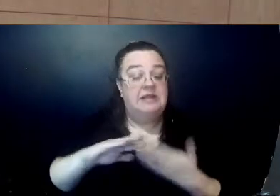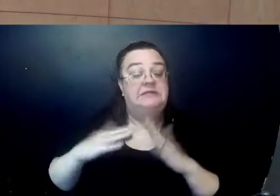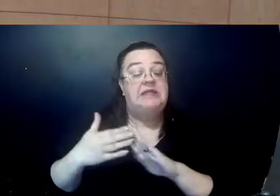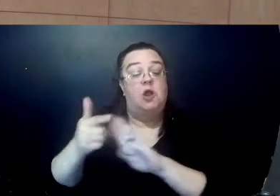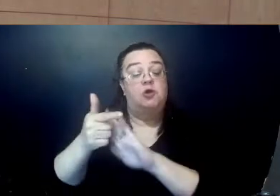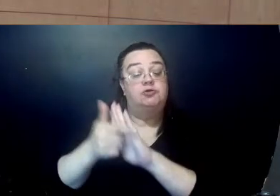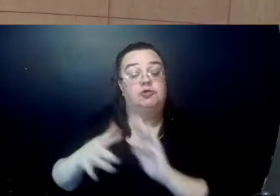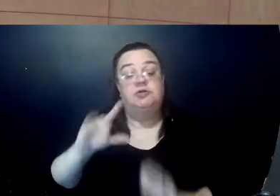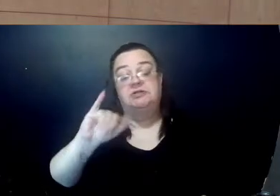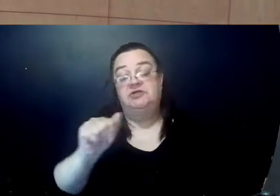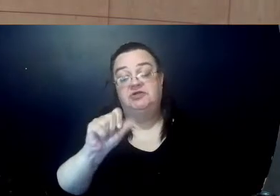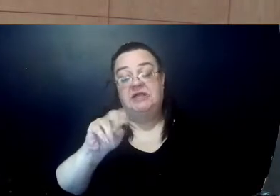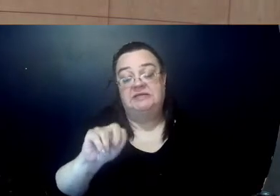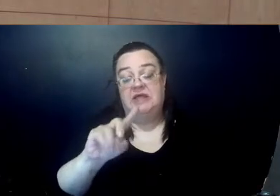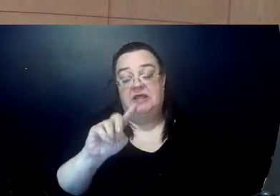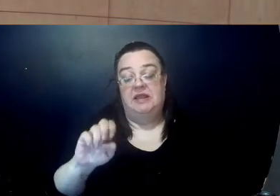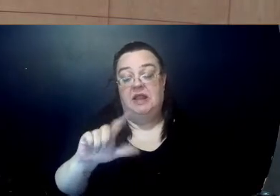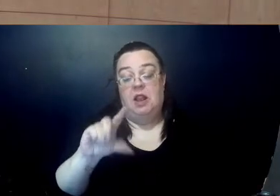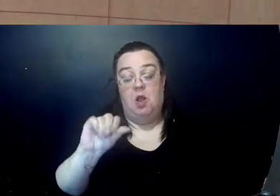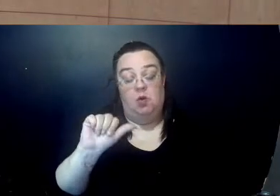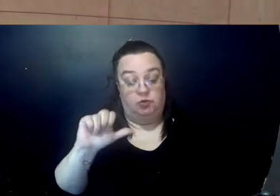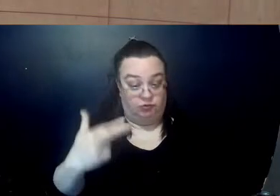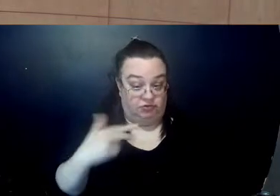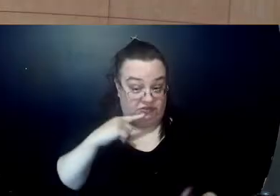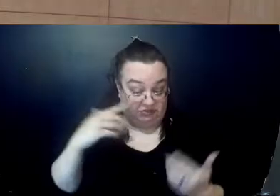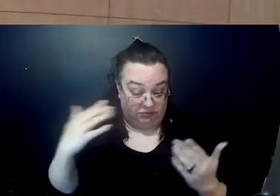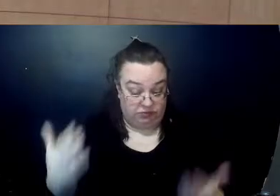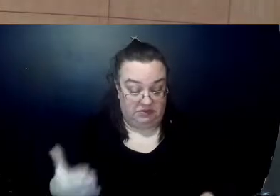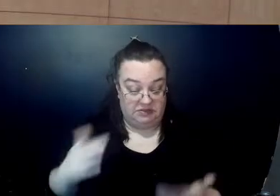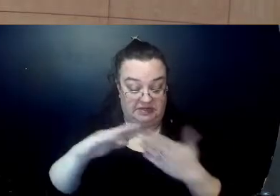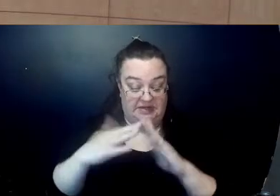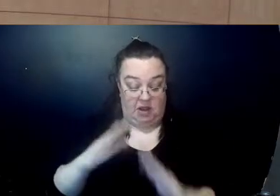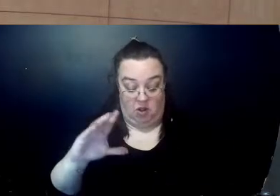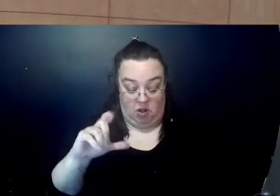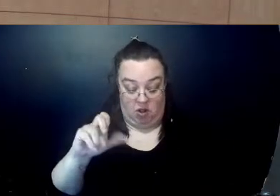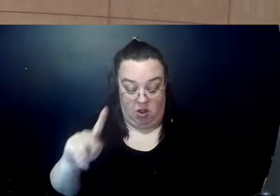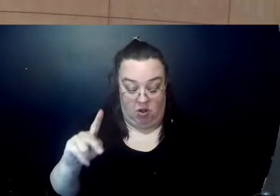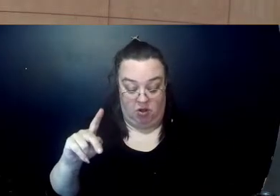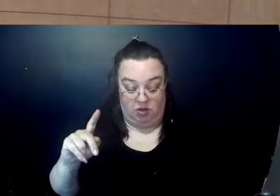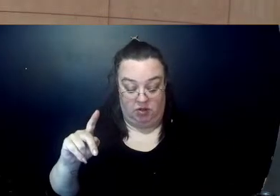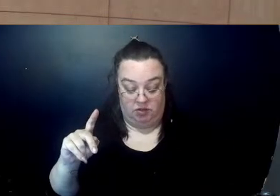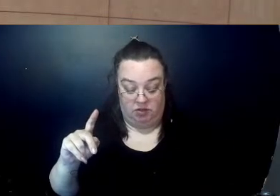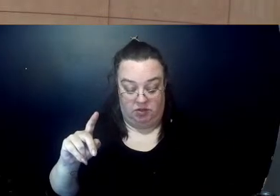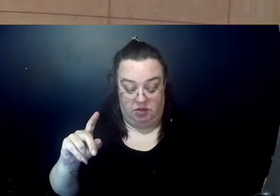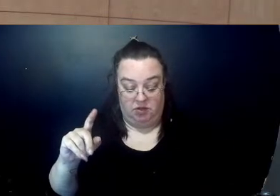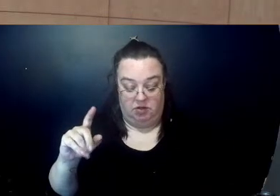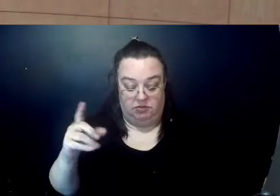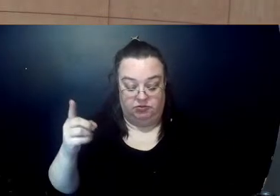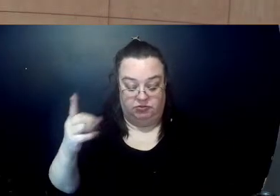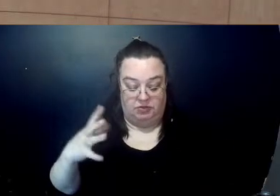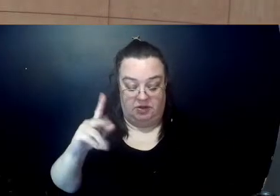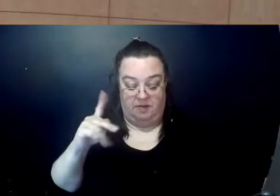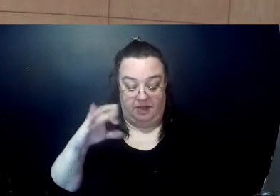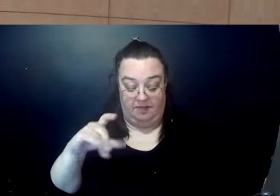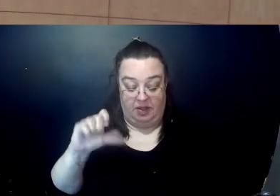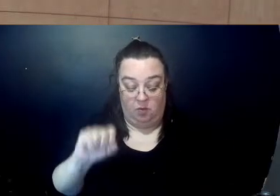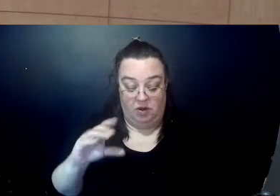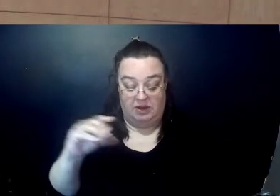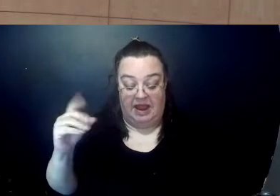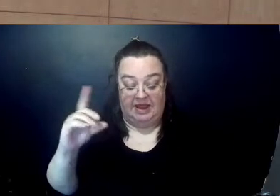Jason DeLoach, is present. The town clerk, the director of public works, the deputy director of public